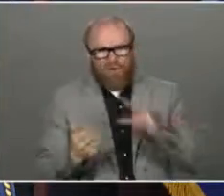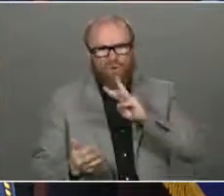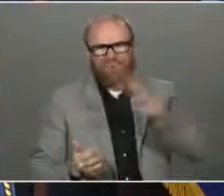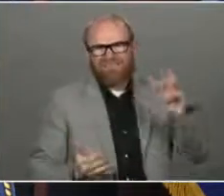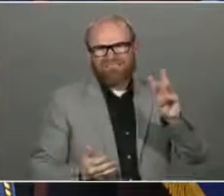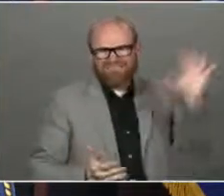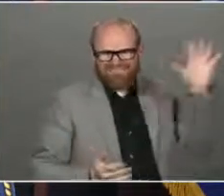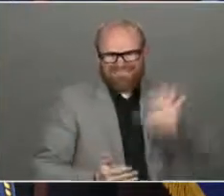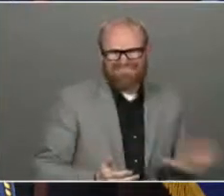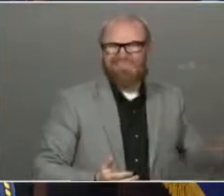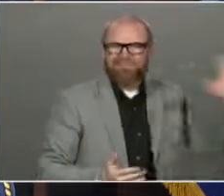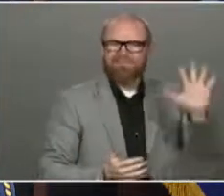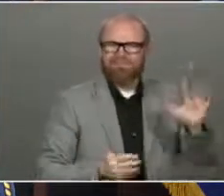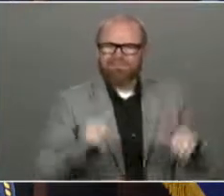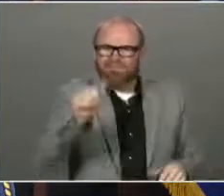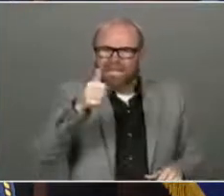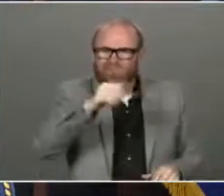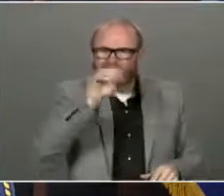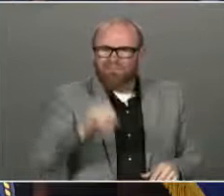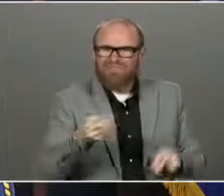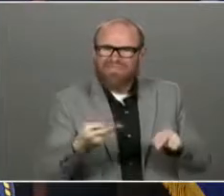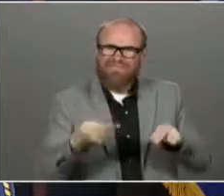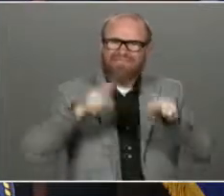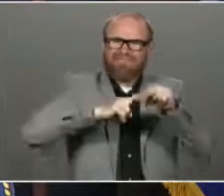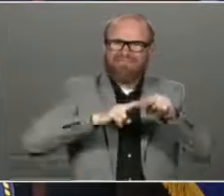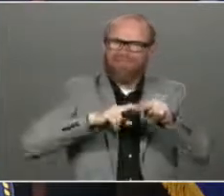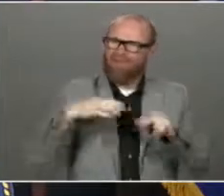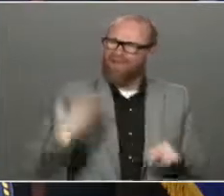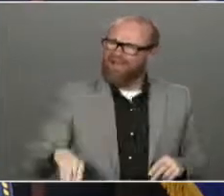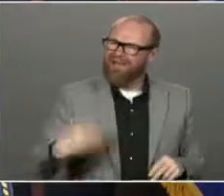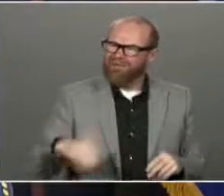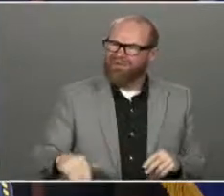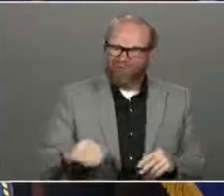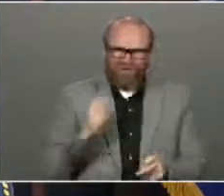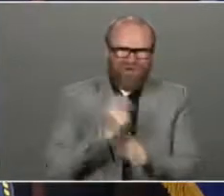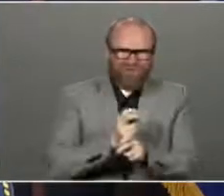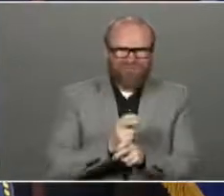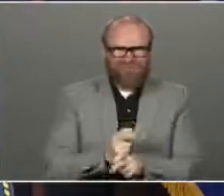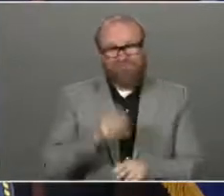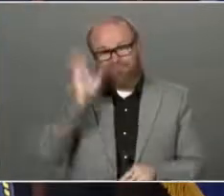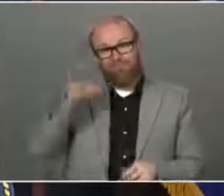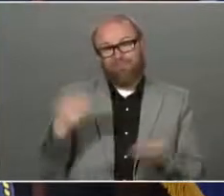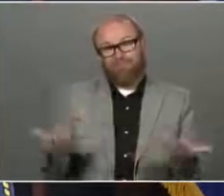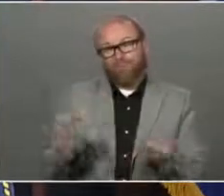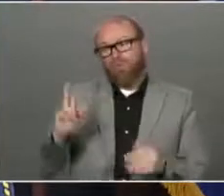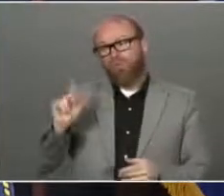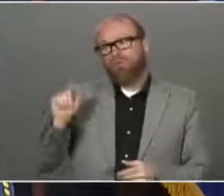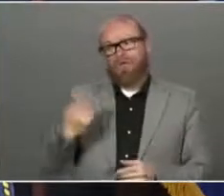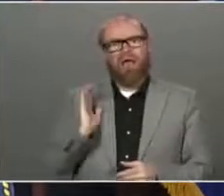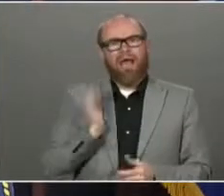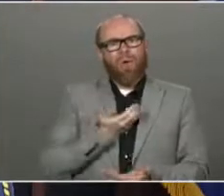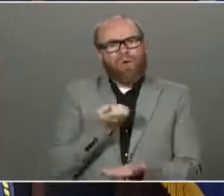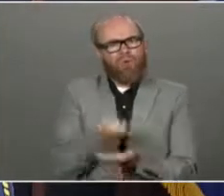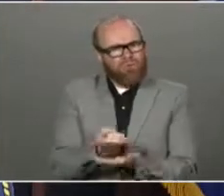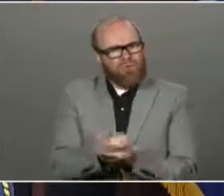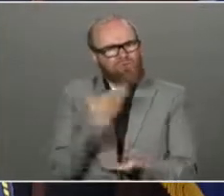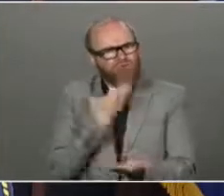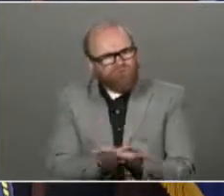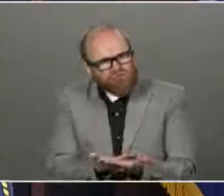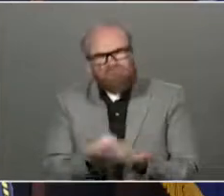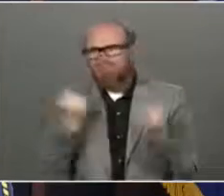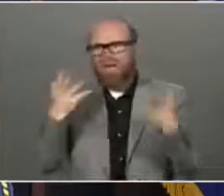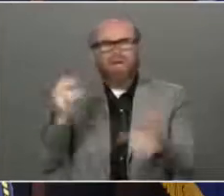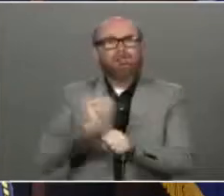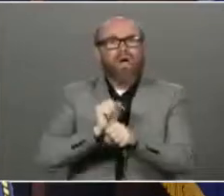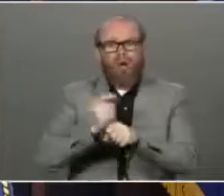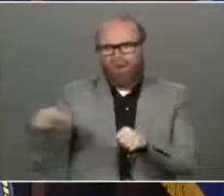10%. With record low unemployment and strong job growth, it's undeniable that Utah's economy is booming. In fact, this week, the Rich States,